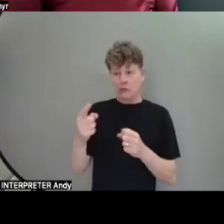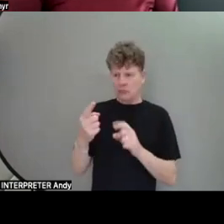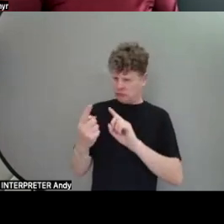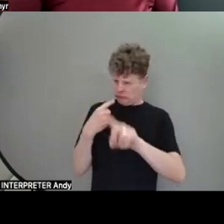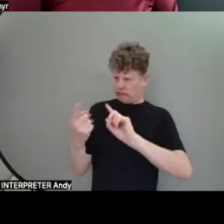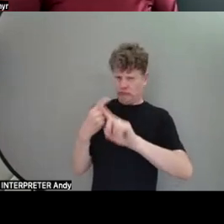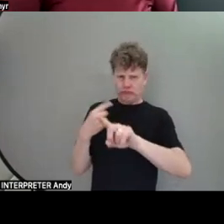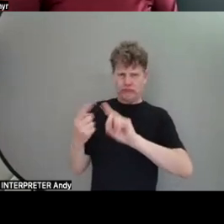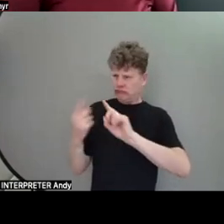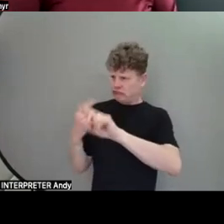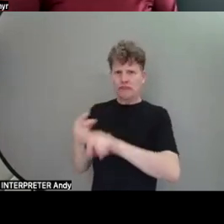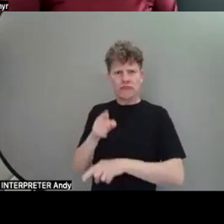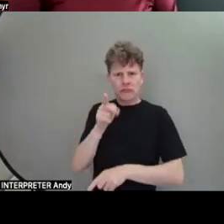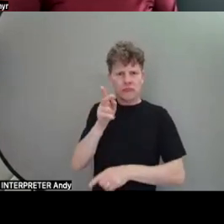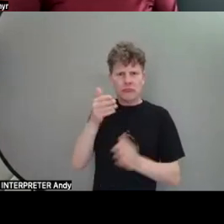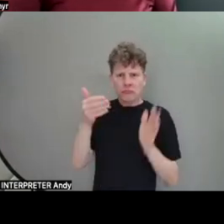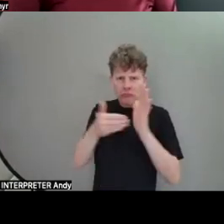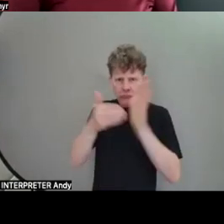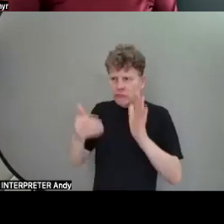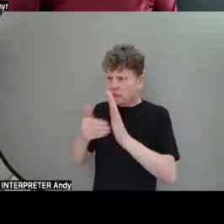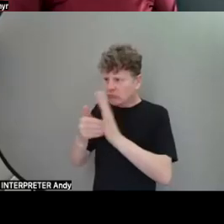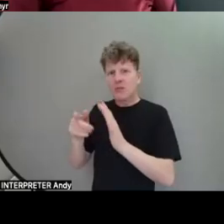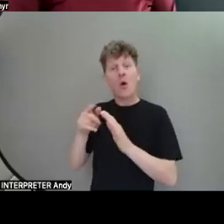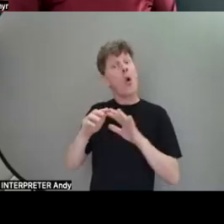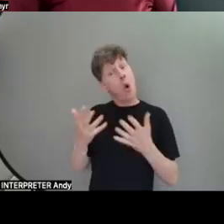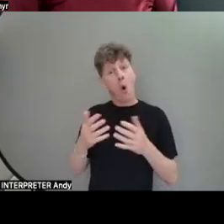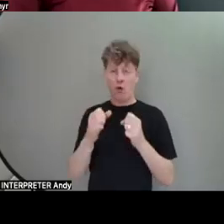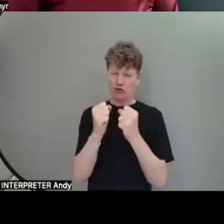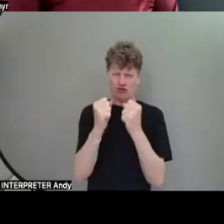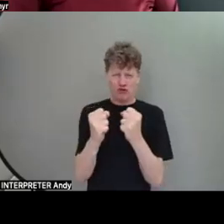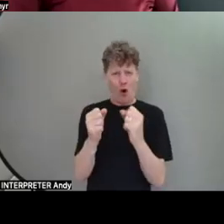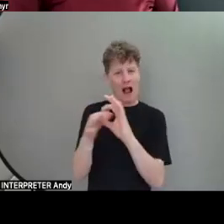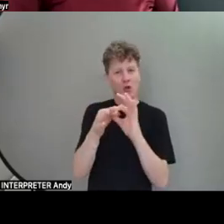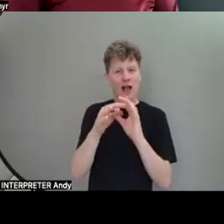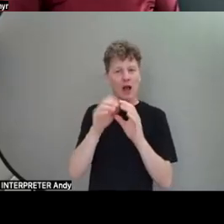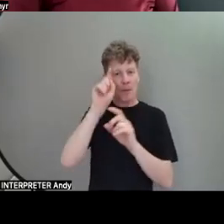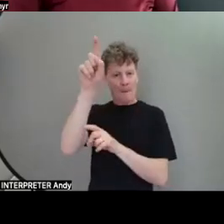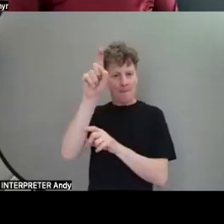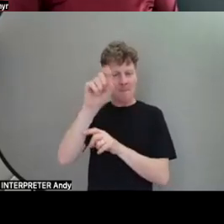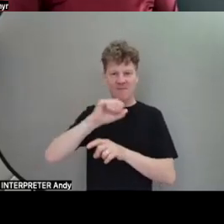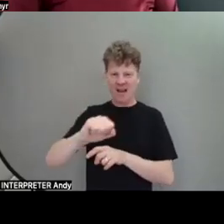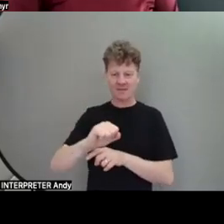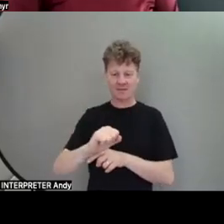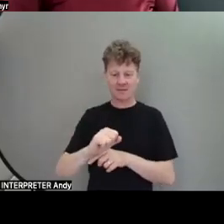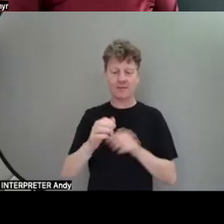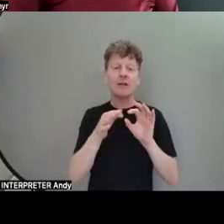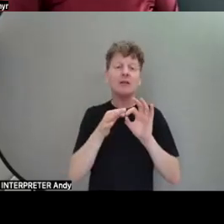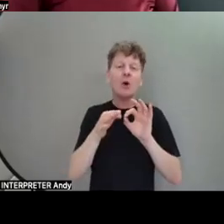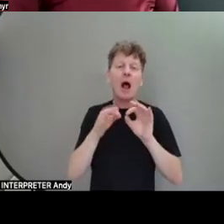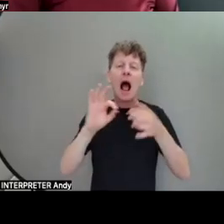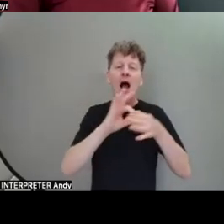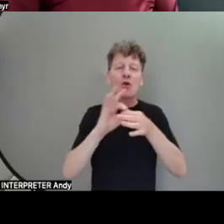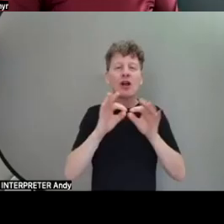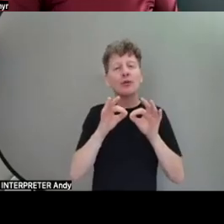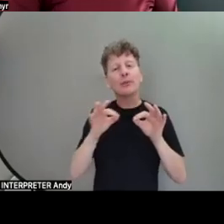associated come up faster and more frequently than the weaker ones. So this